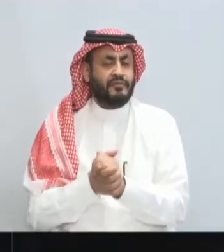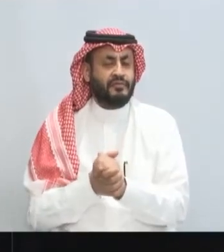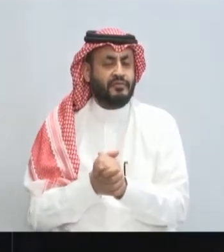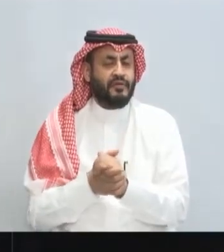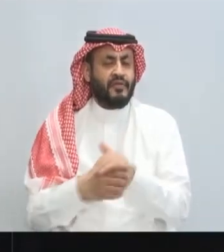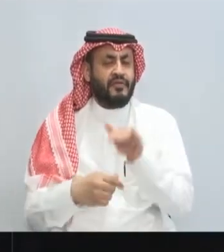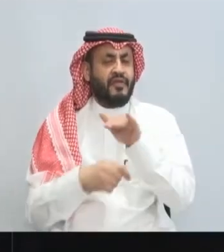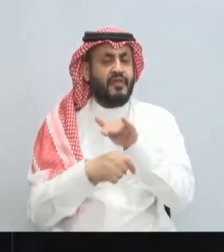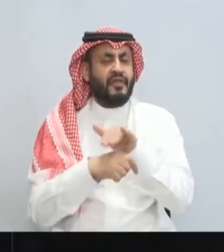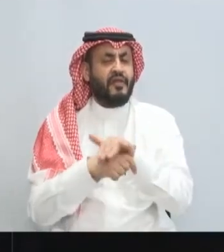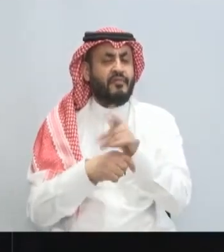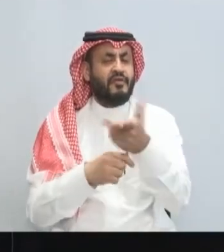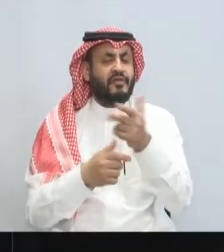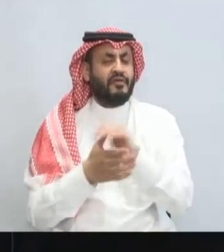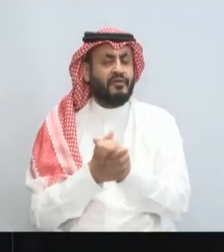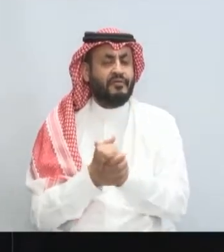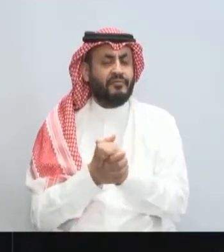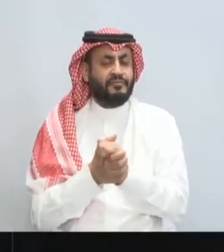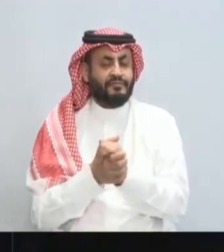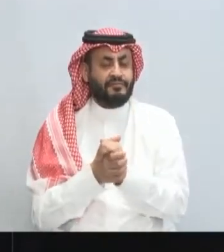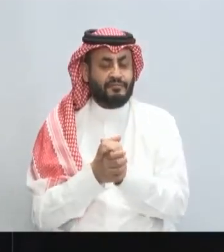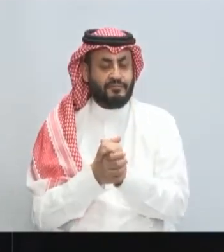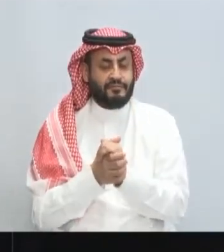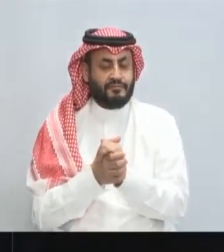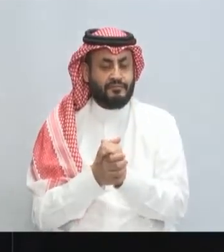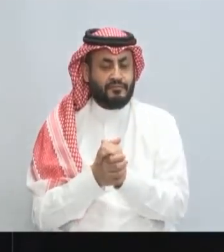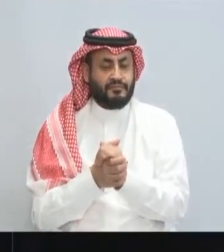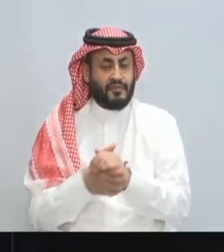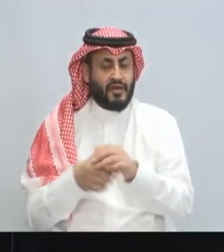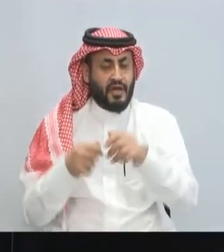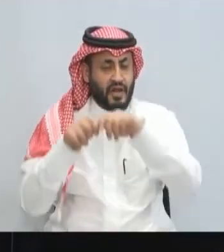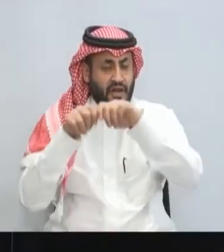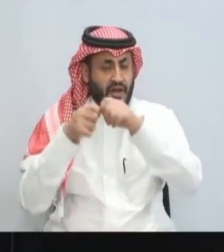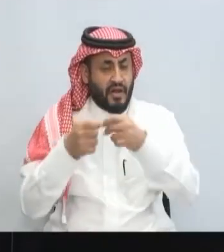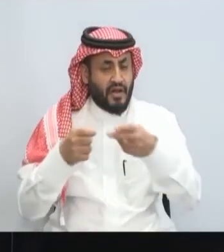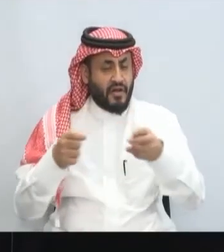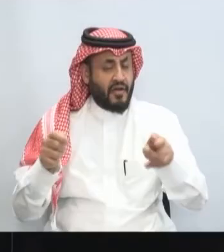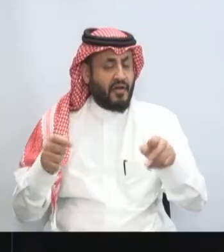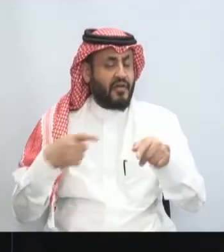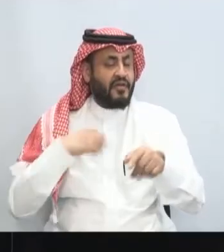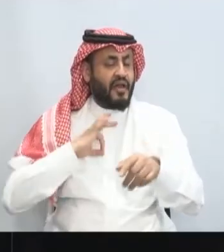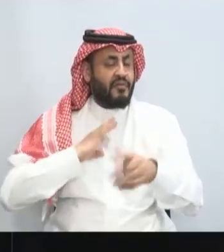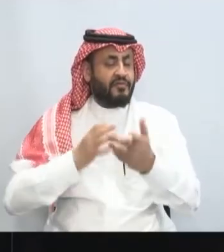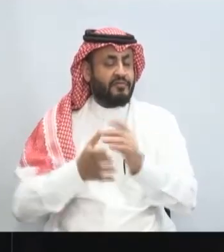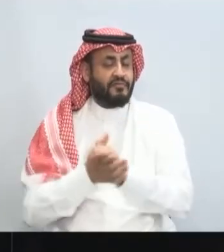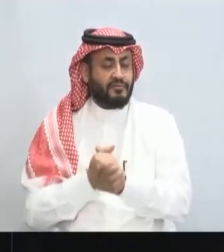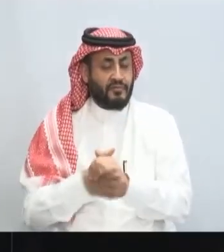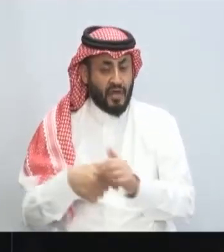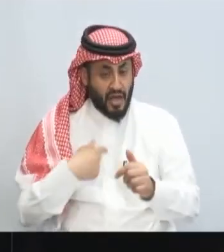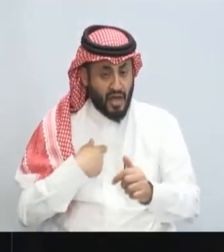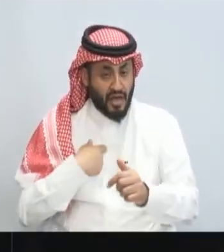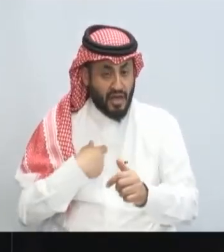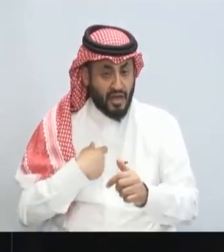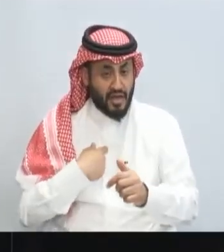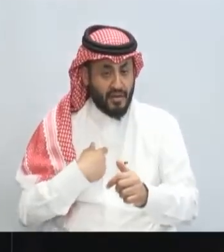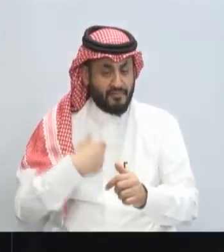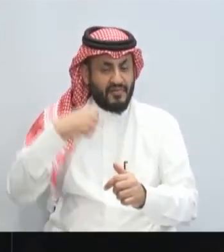a fruit that you like. For example, I don't like